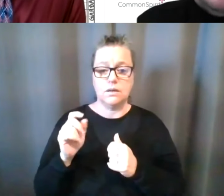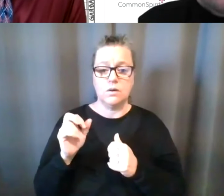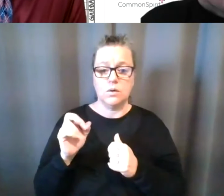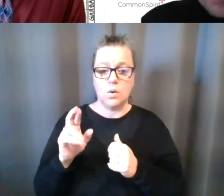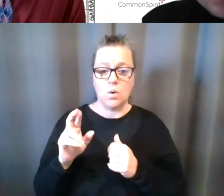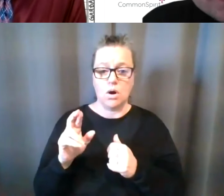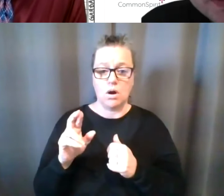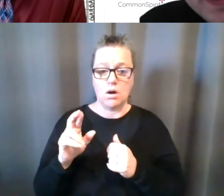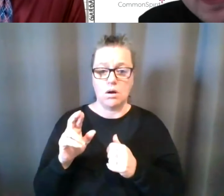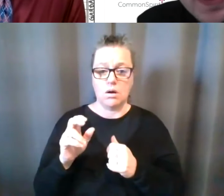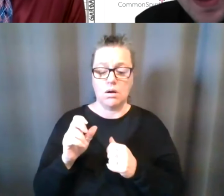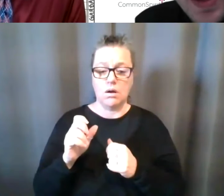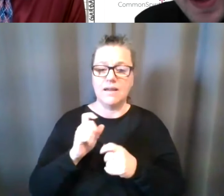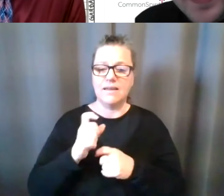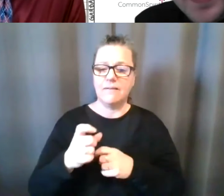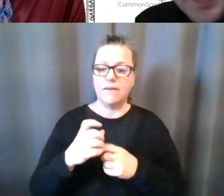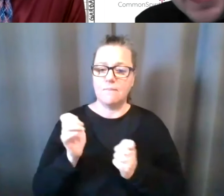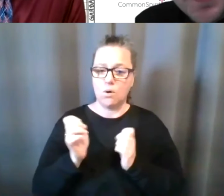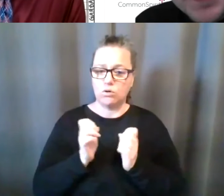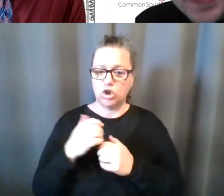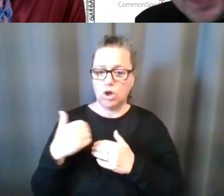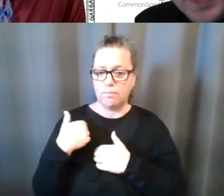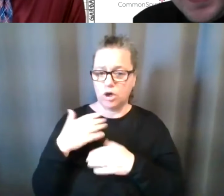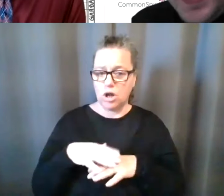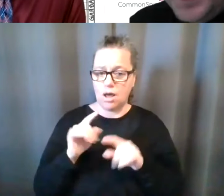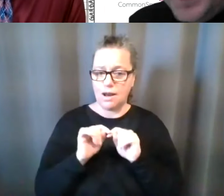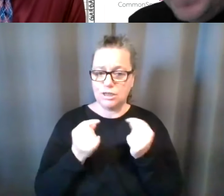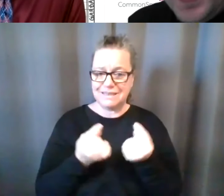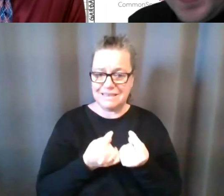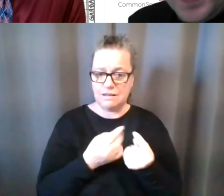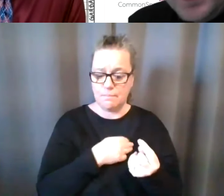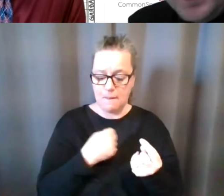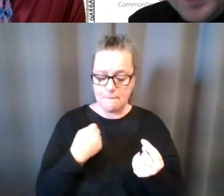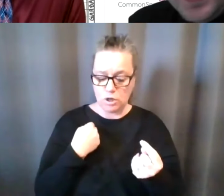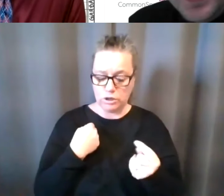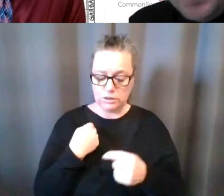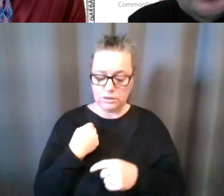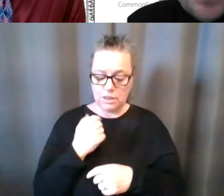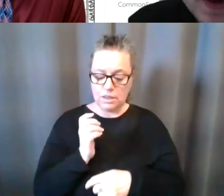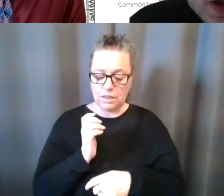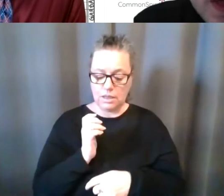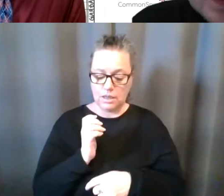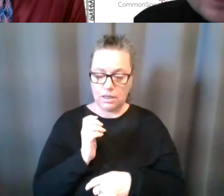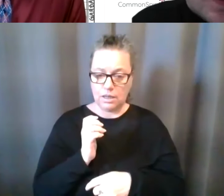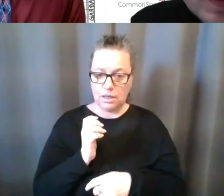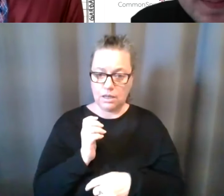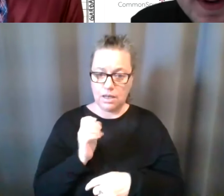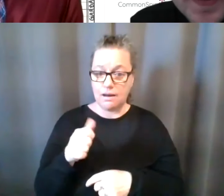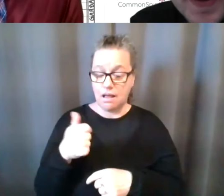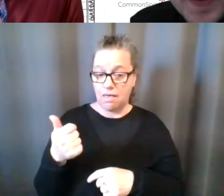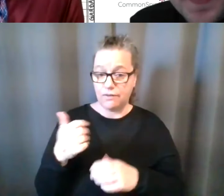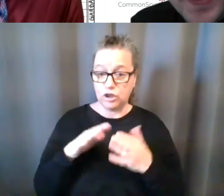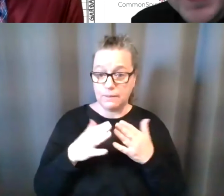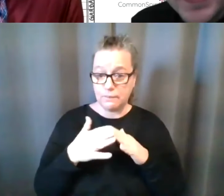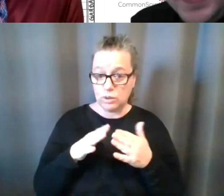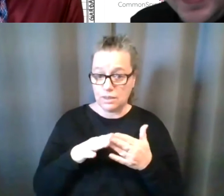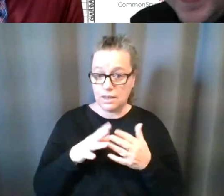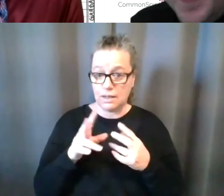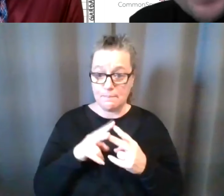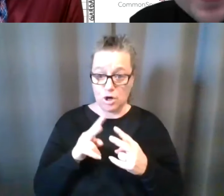inflict emotional burden on our team members and our others, the community member